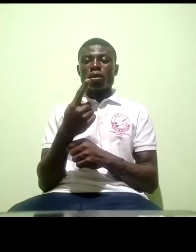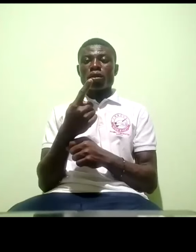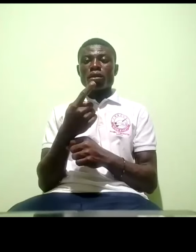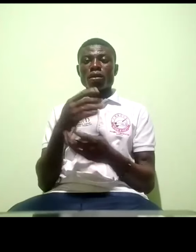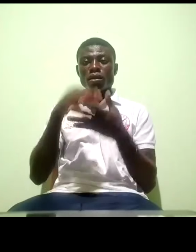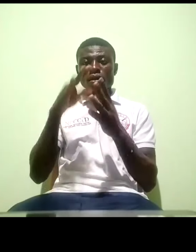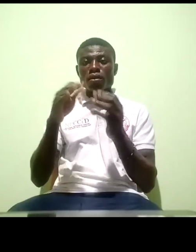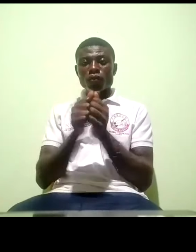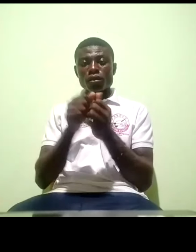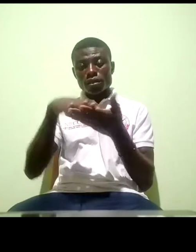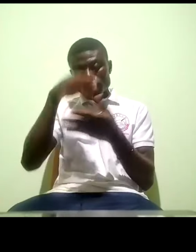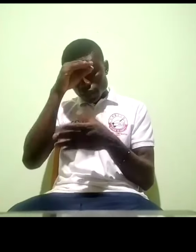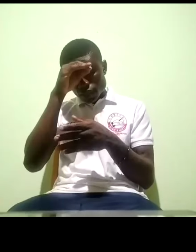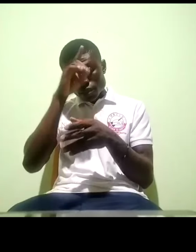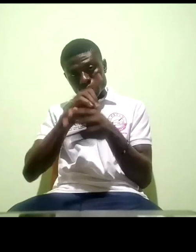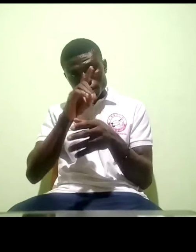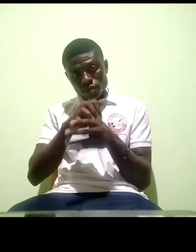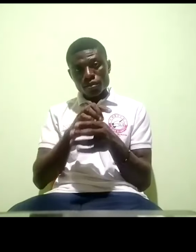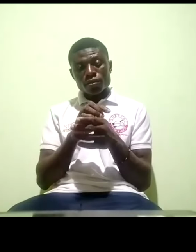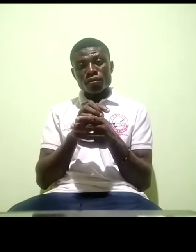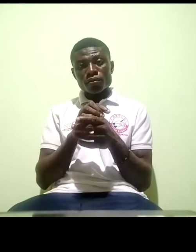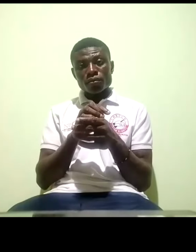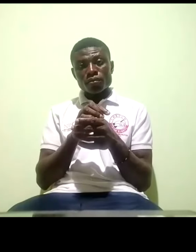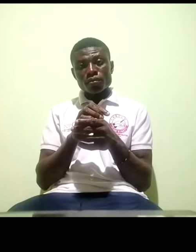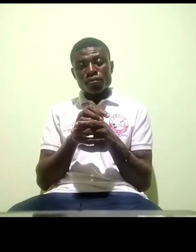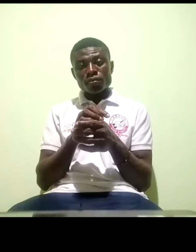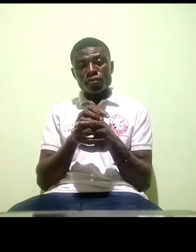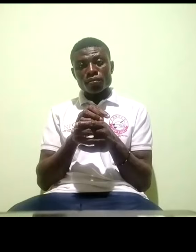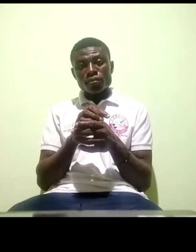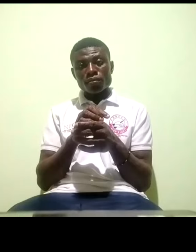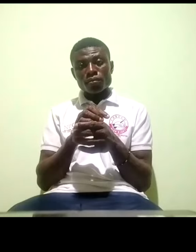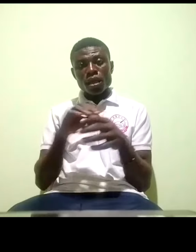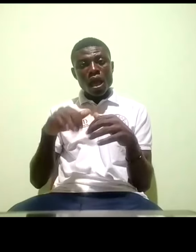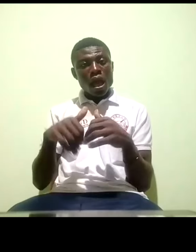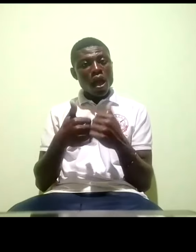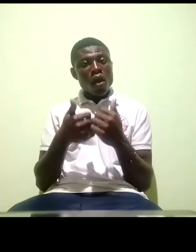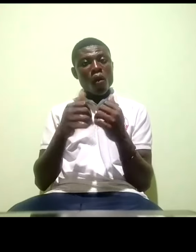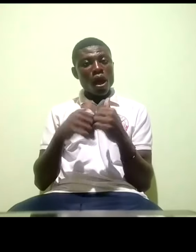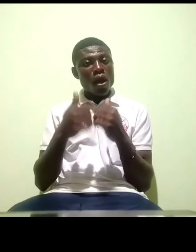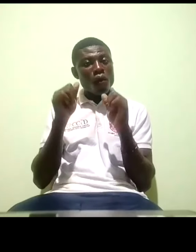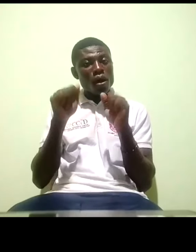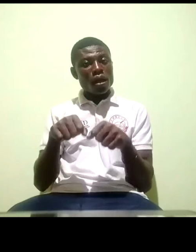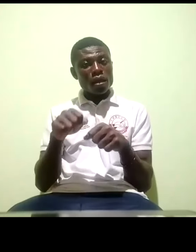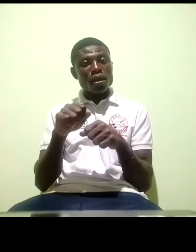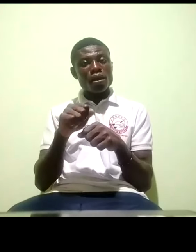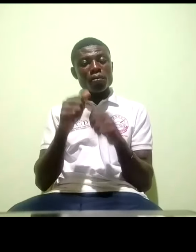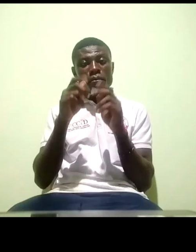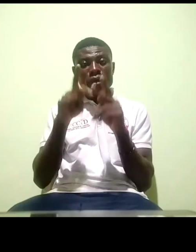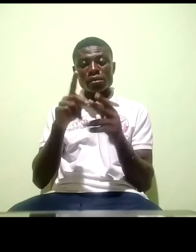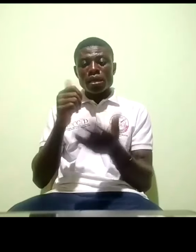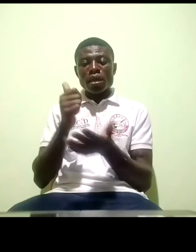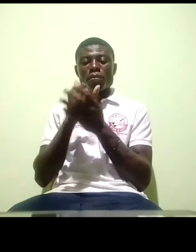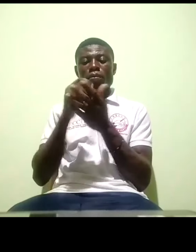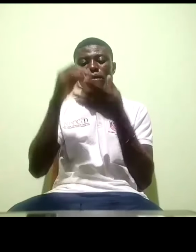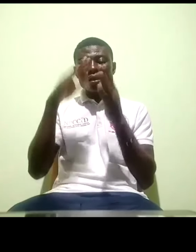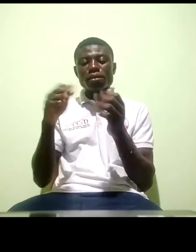learning disabilities? Pardon, I didn't hear it properly. How can one help learners with